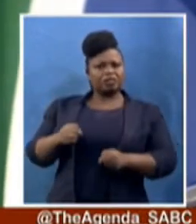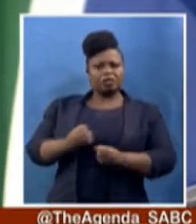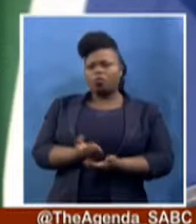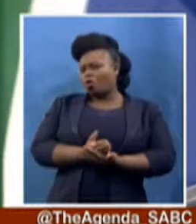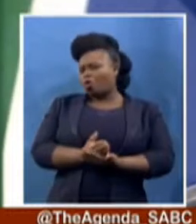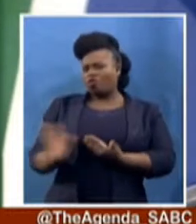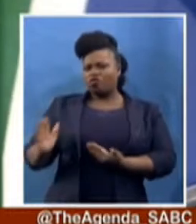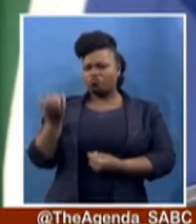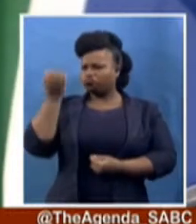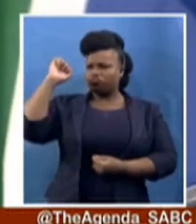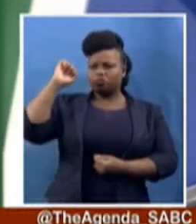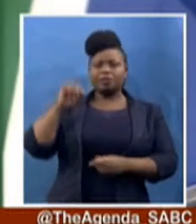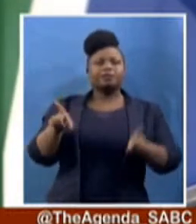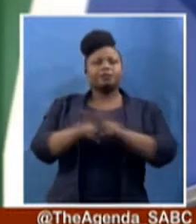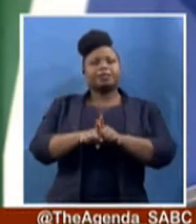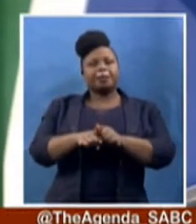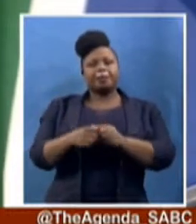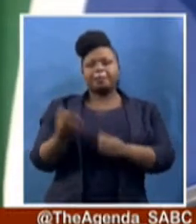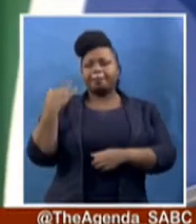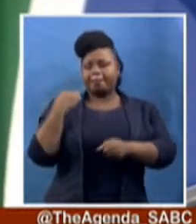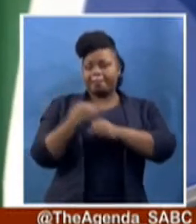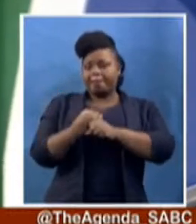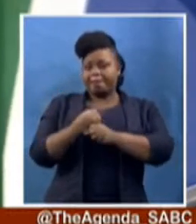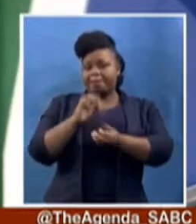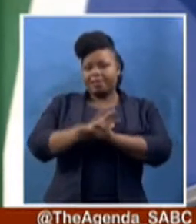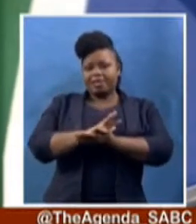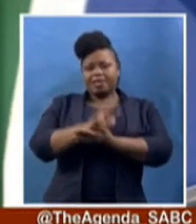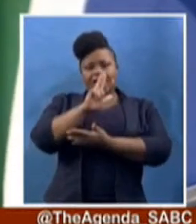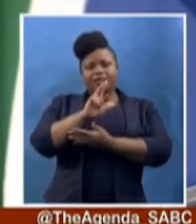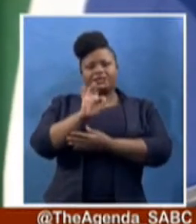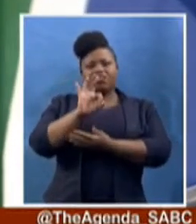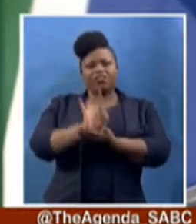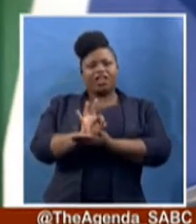1913, the women in 1956